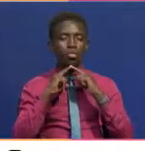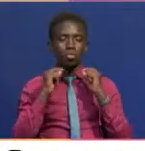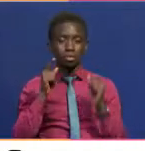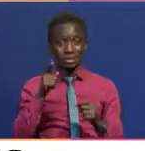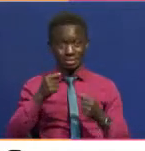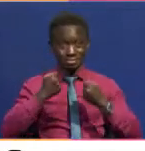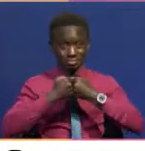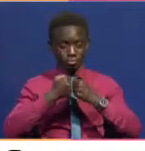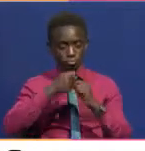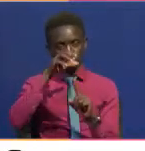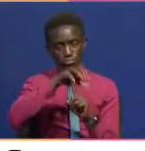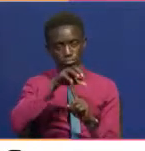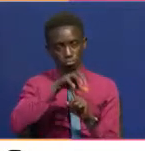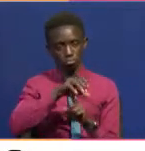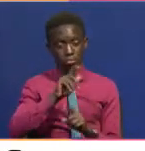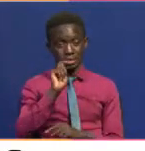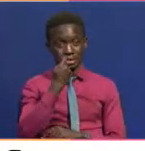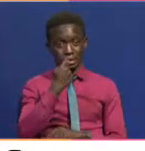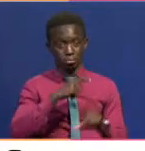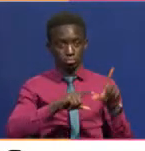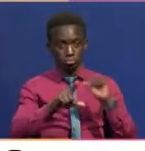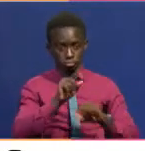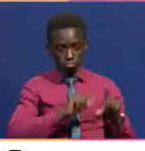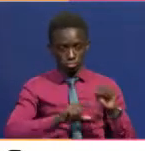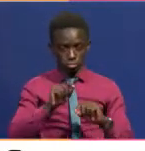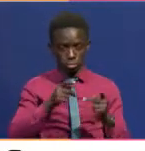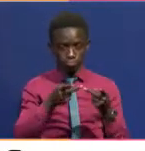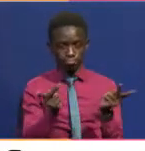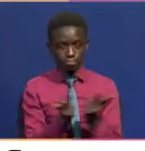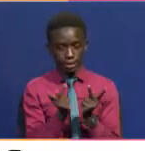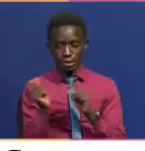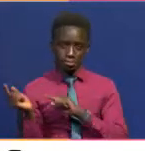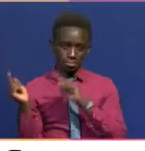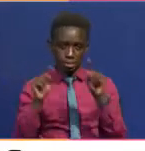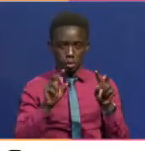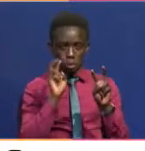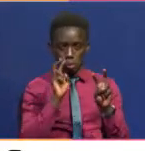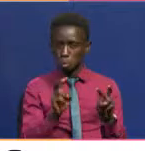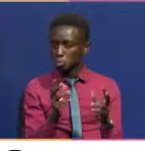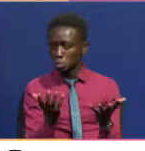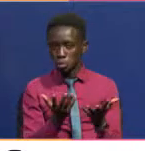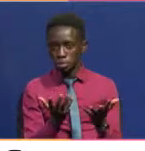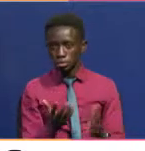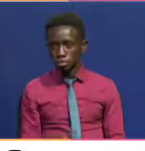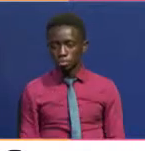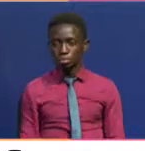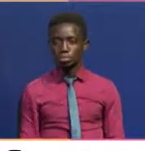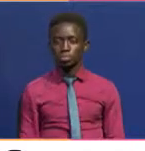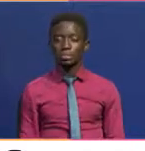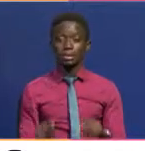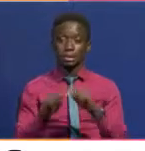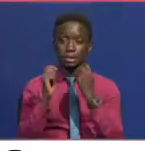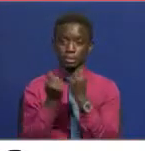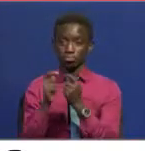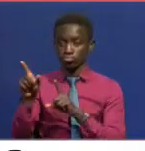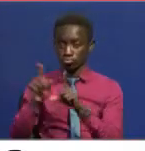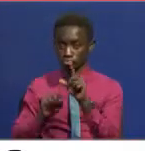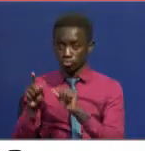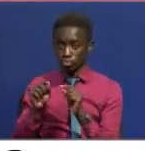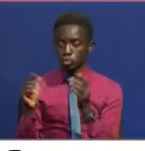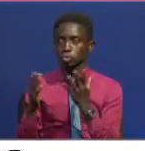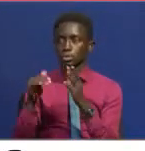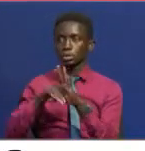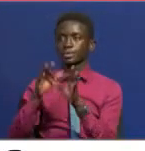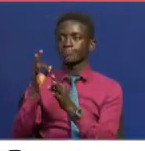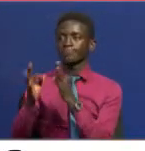12th. So Team Kenya selection, the venue, so that people can watch this, Carol? Yeah, team selection, we'll be doing it in